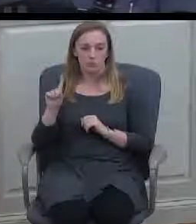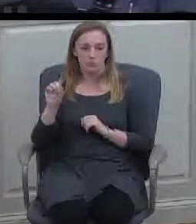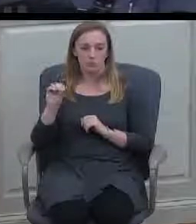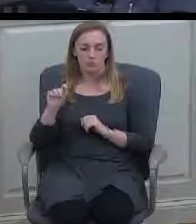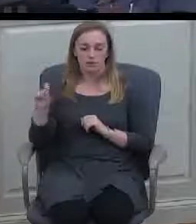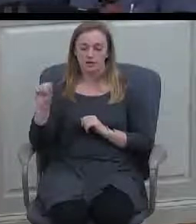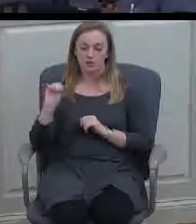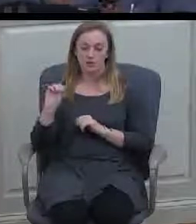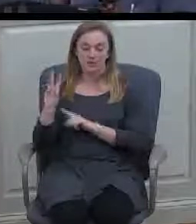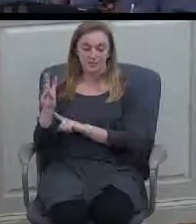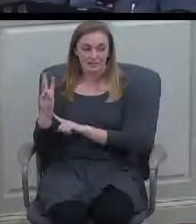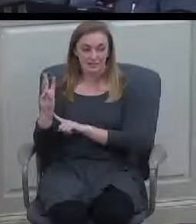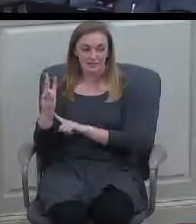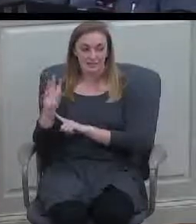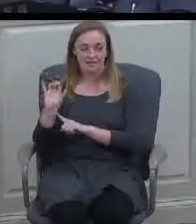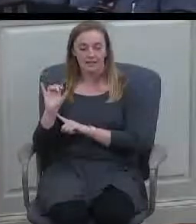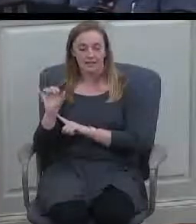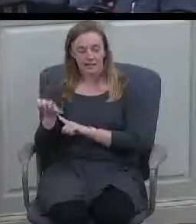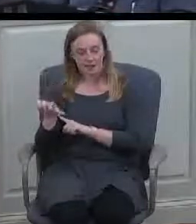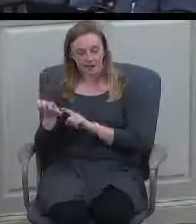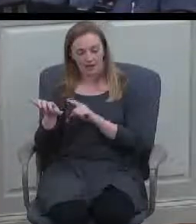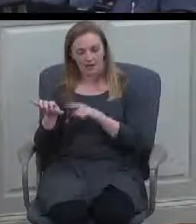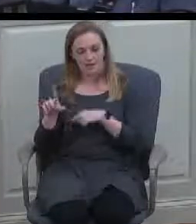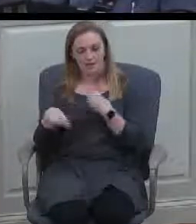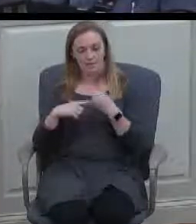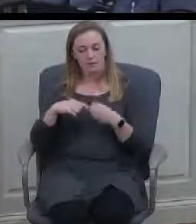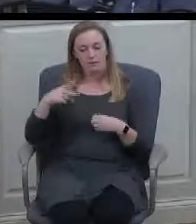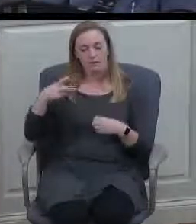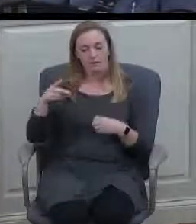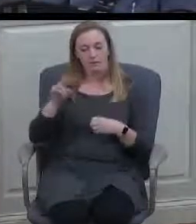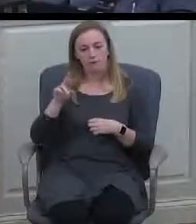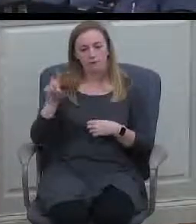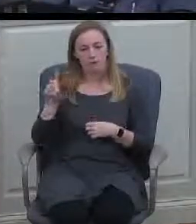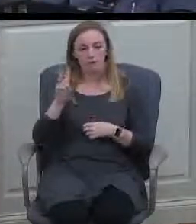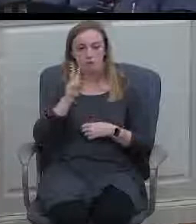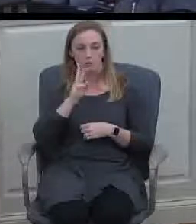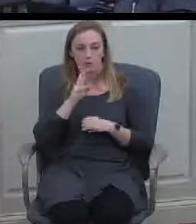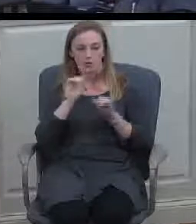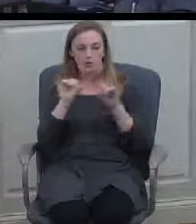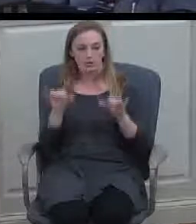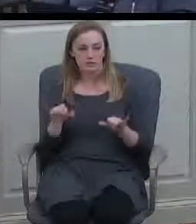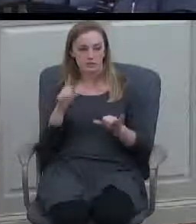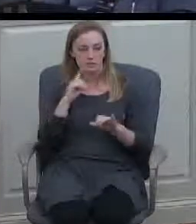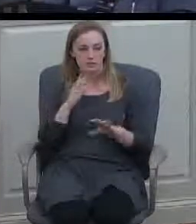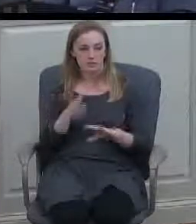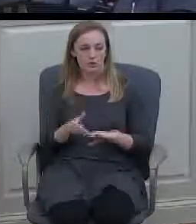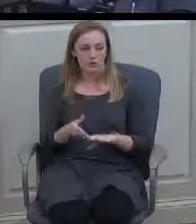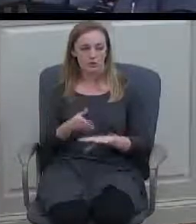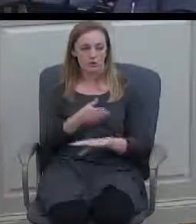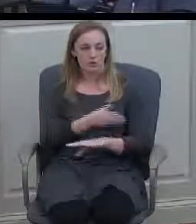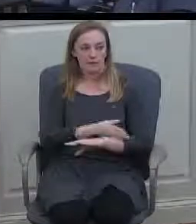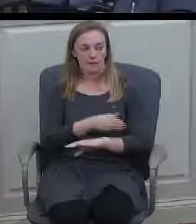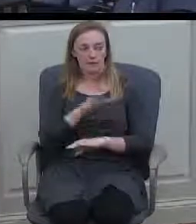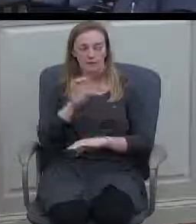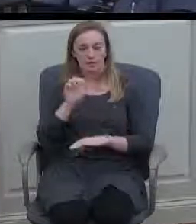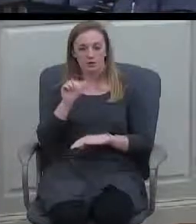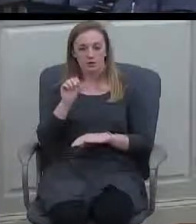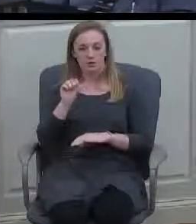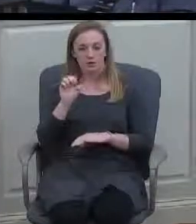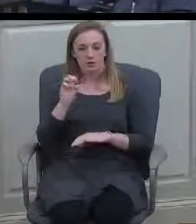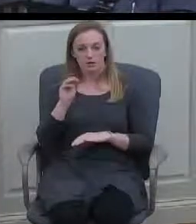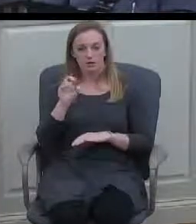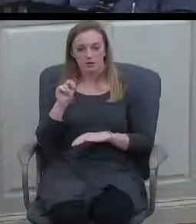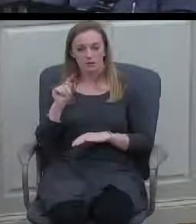2021-05-10-06. This is with respect to Fairville Road Water System Improvement Easement. Mr. Carey's not